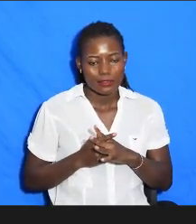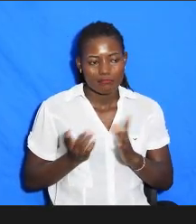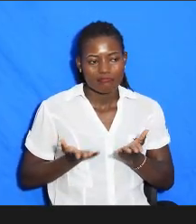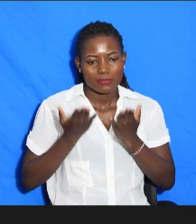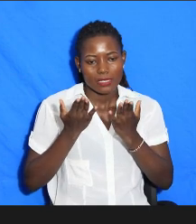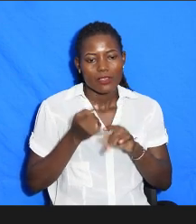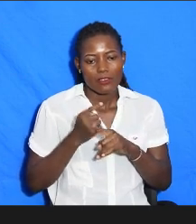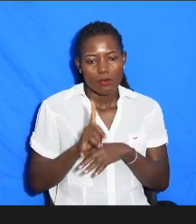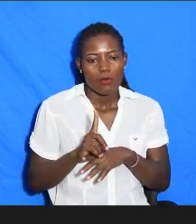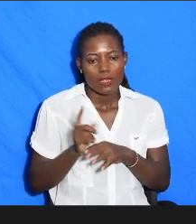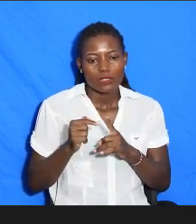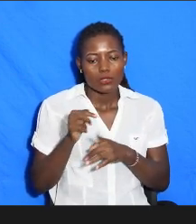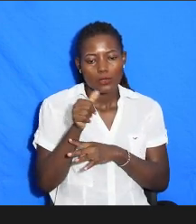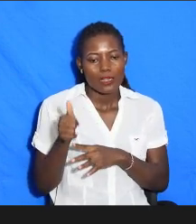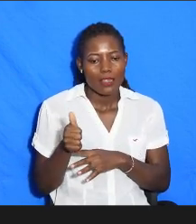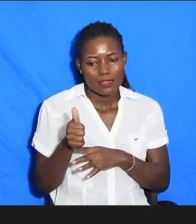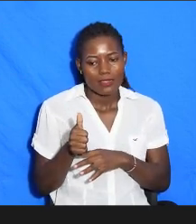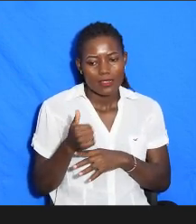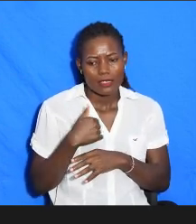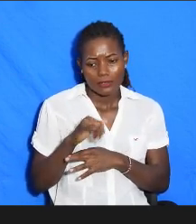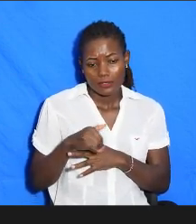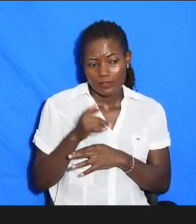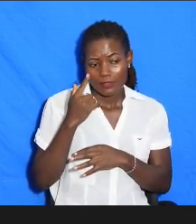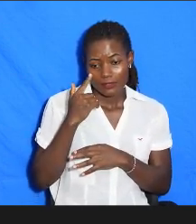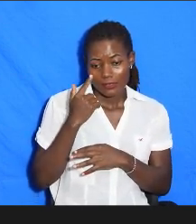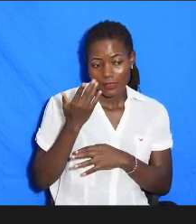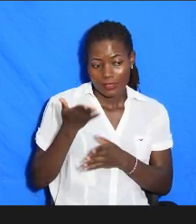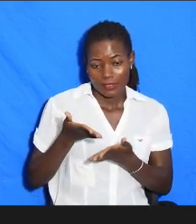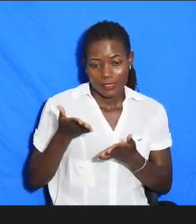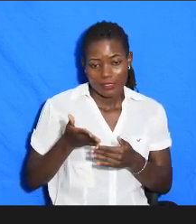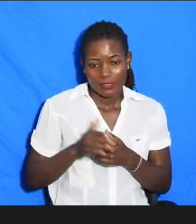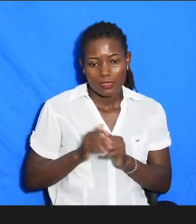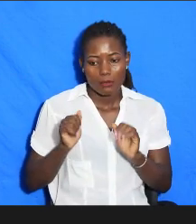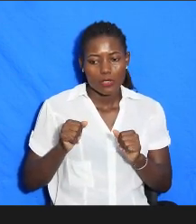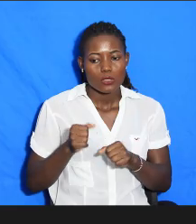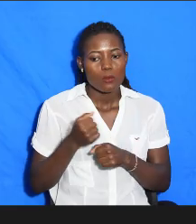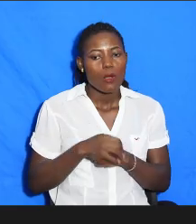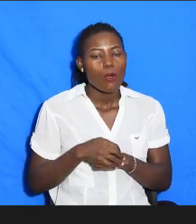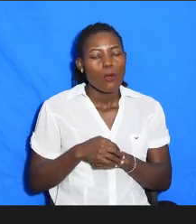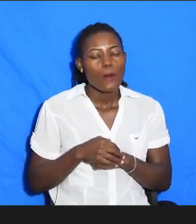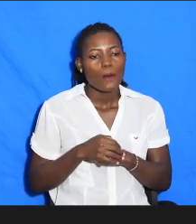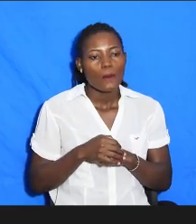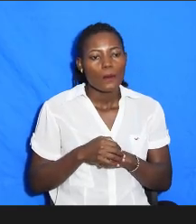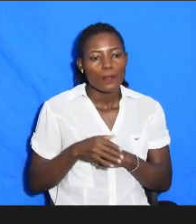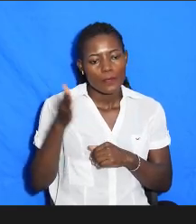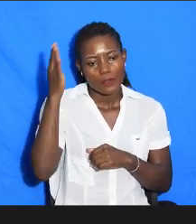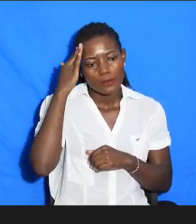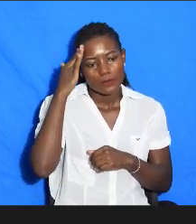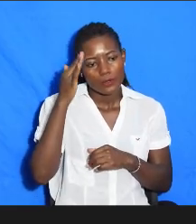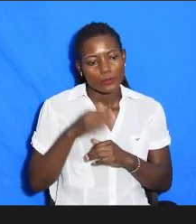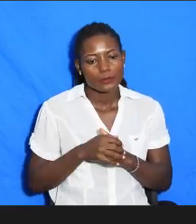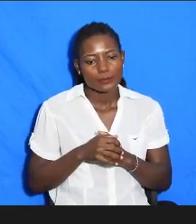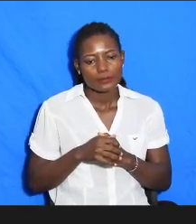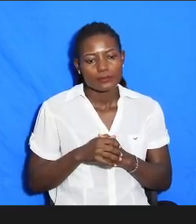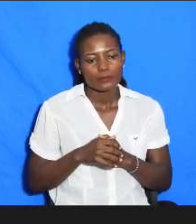progressing from one profession to another. So I was just seeing that this thing can be possible to, make it as